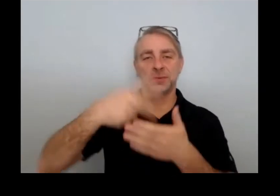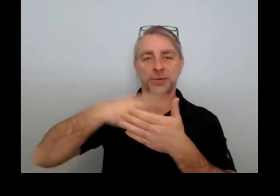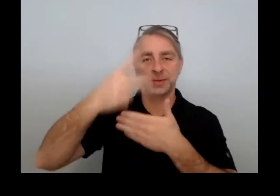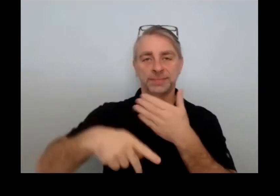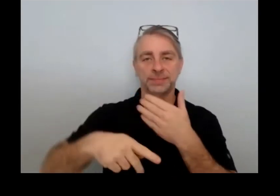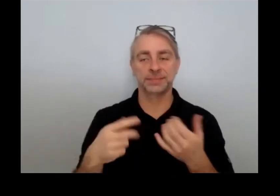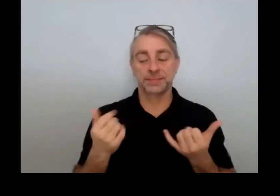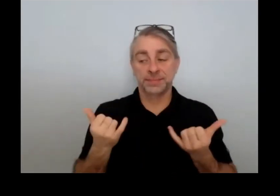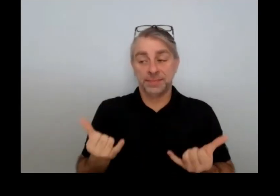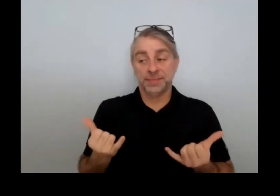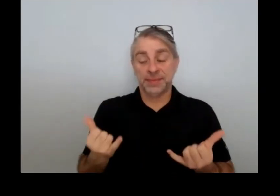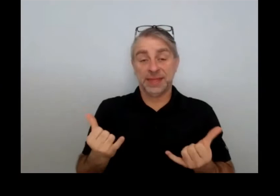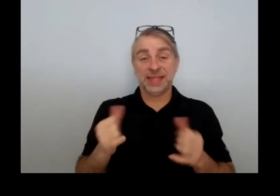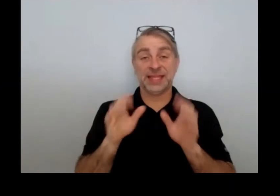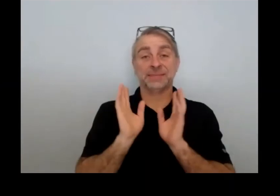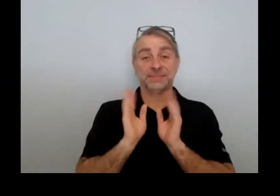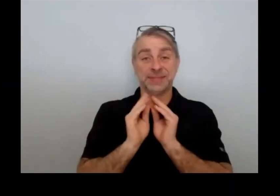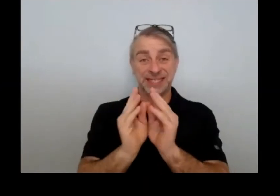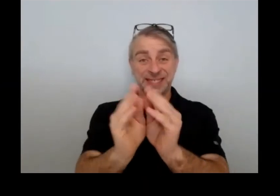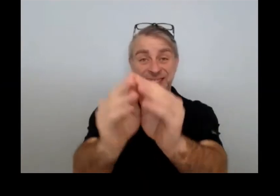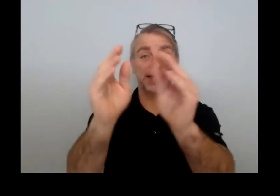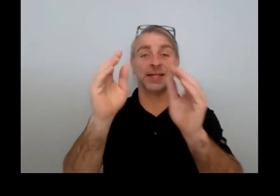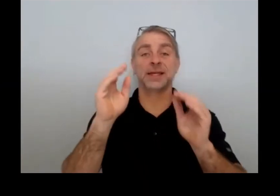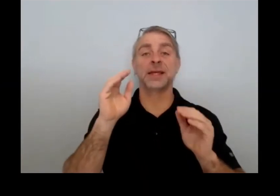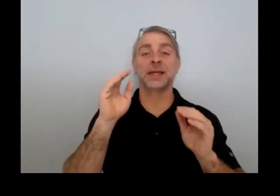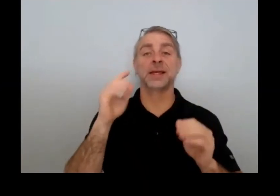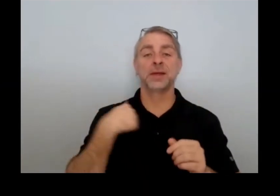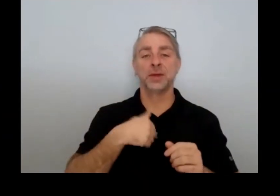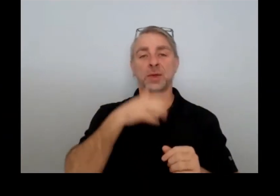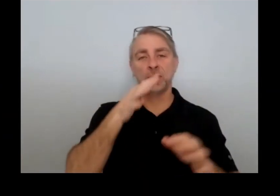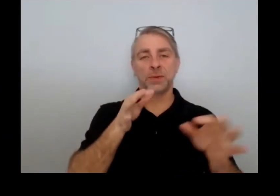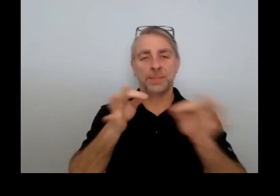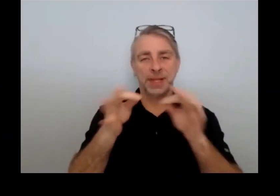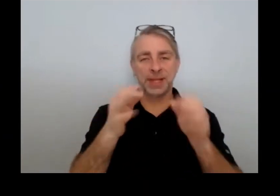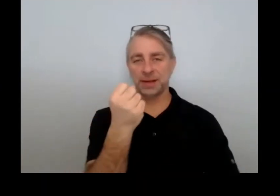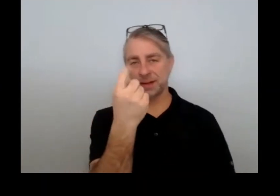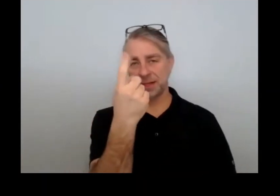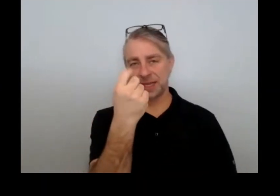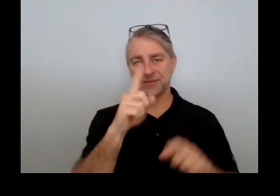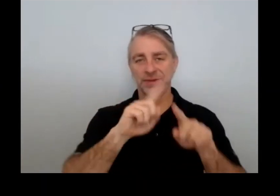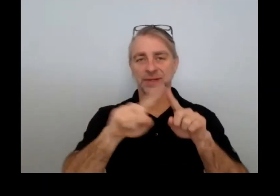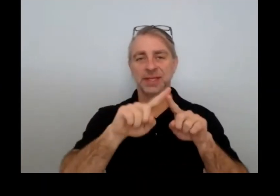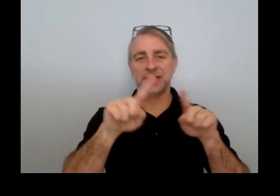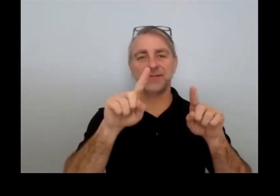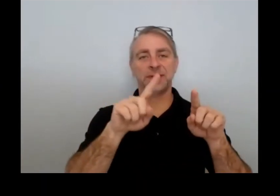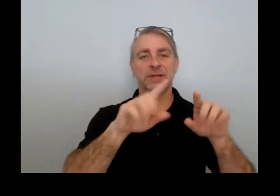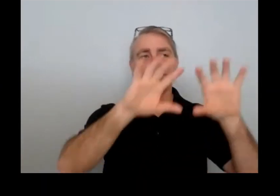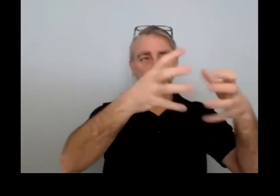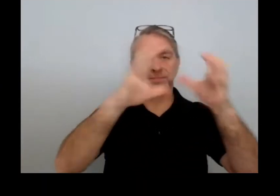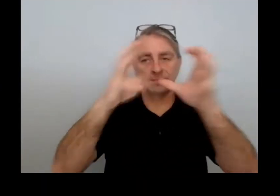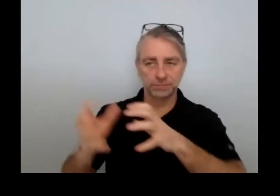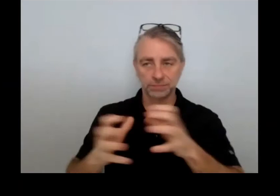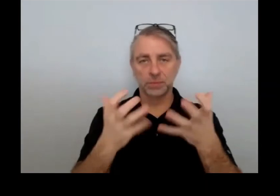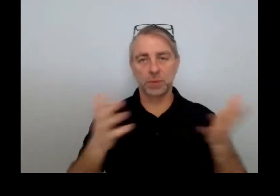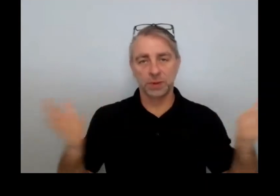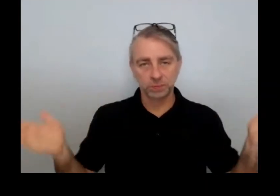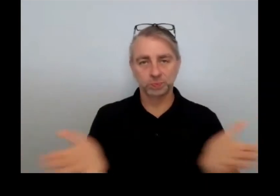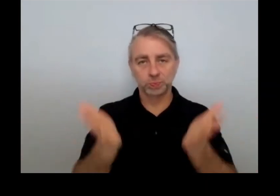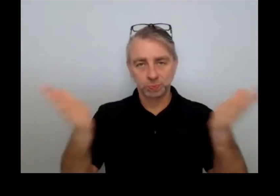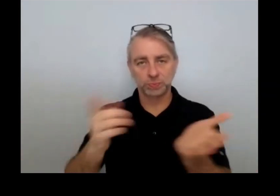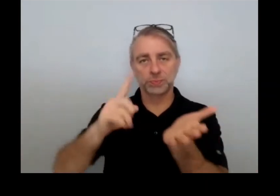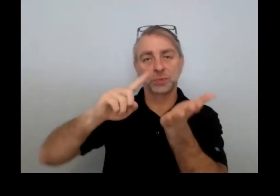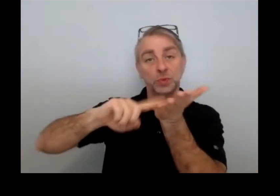AERA ICPSR Hub features the 11 institutes that seek to promote research expertise in applications